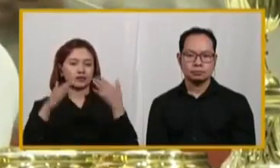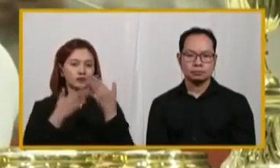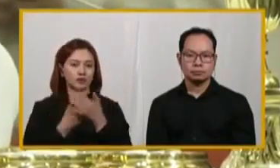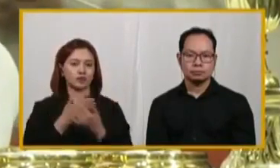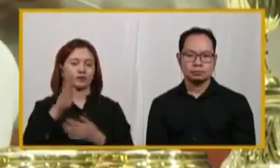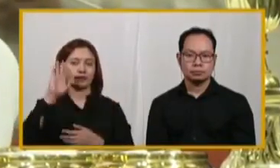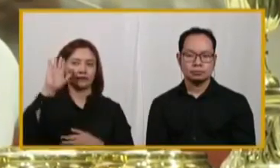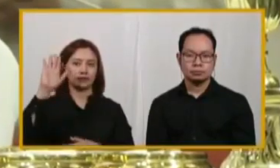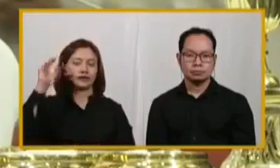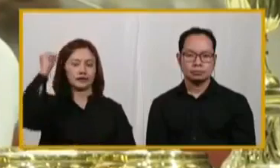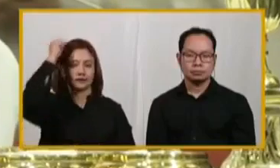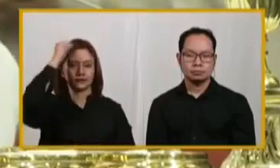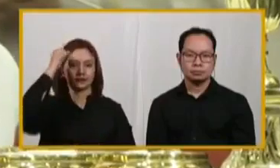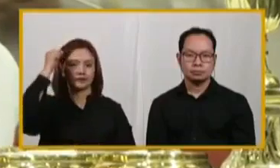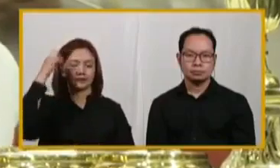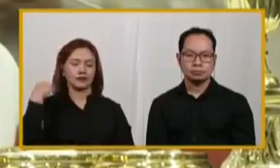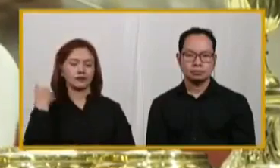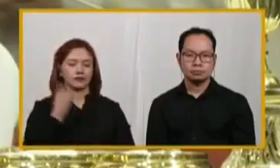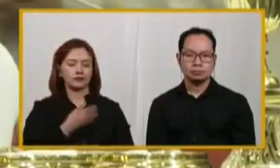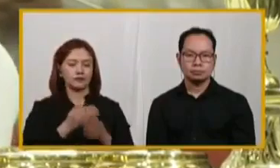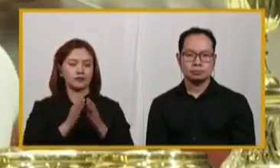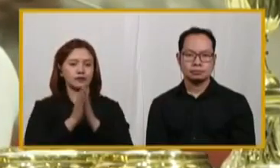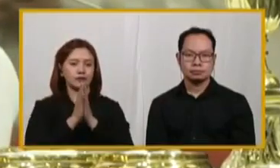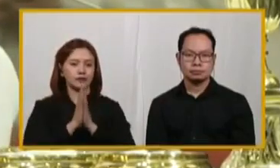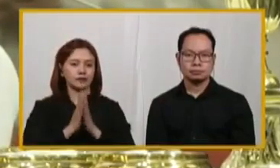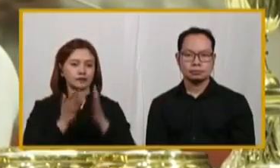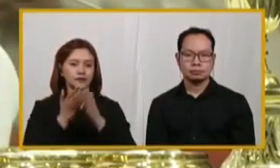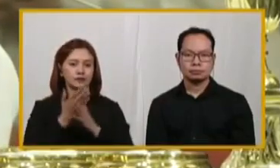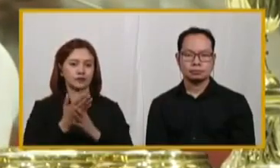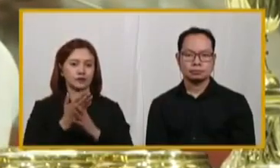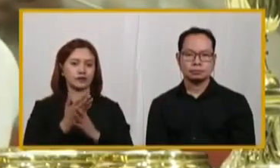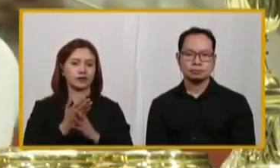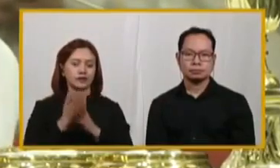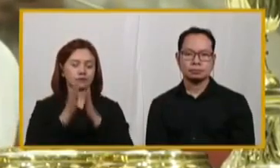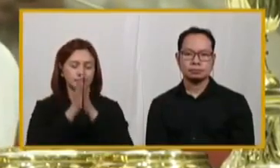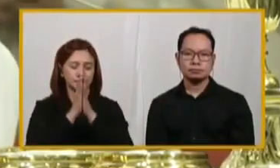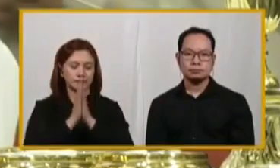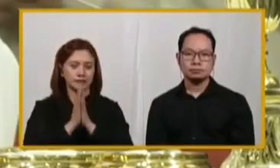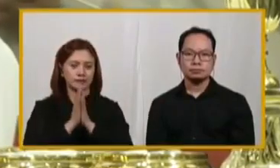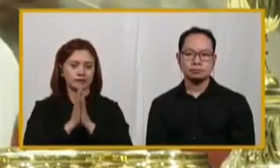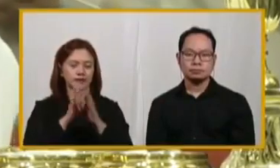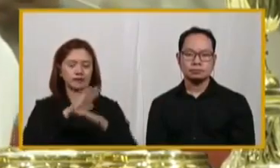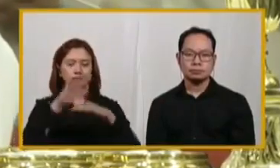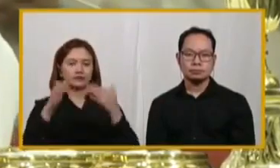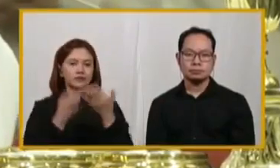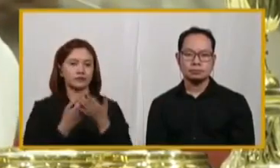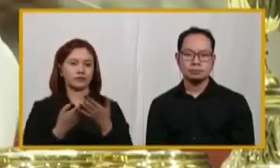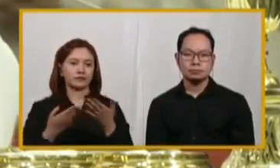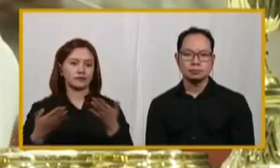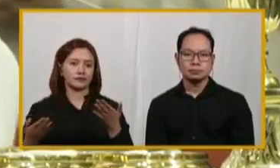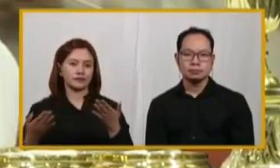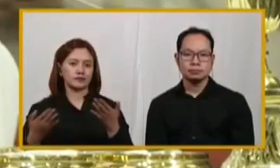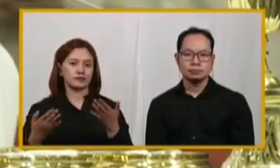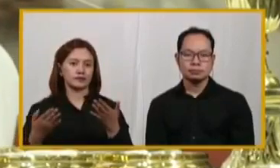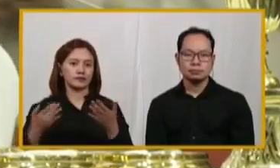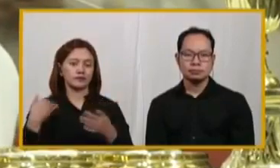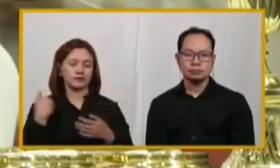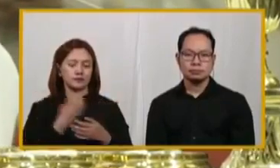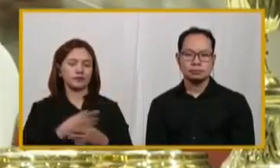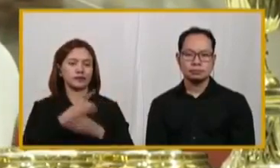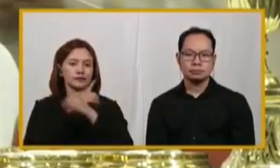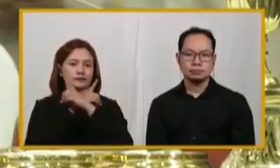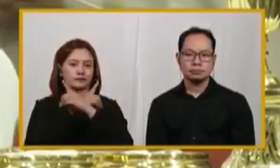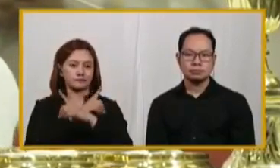saints, we ask that through their merits and prayers, in all things, we may be